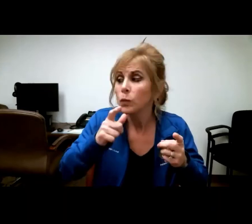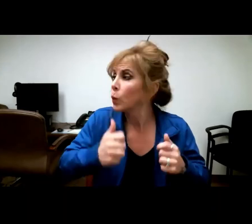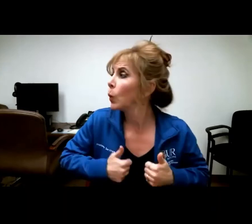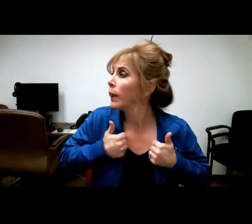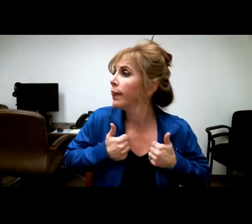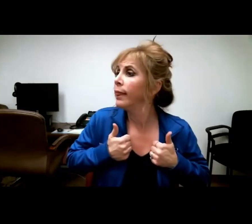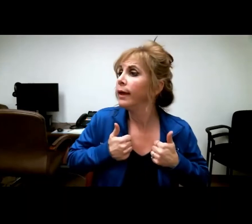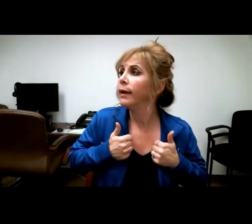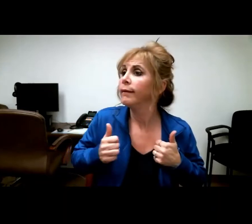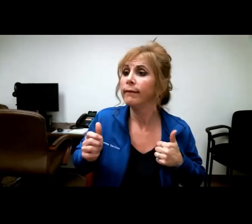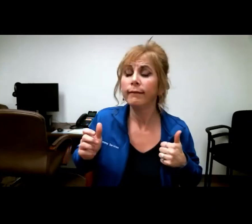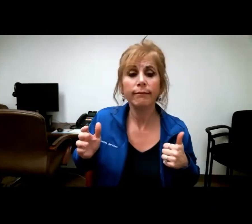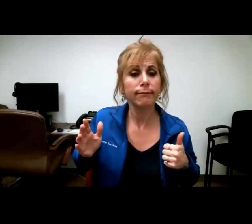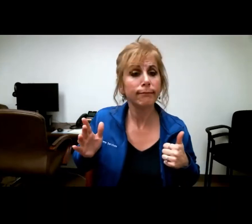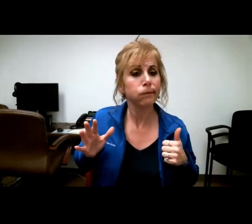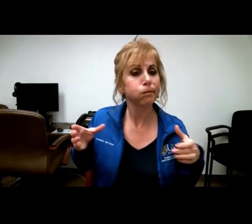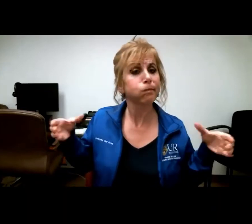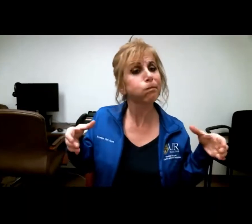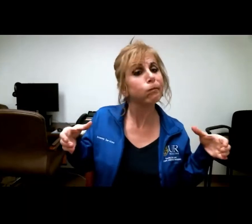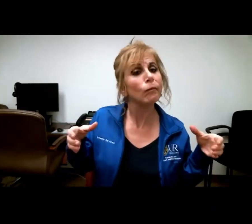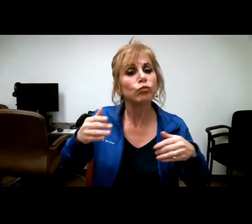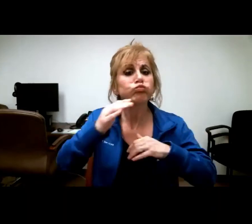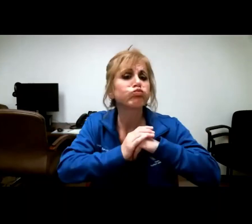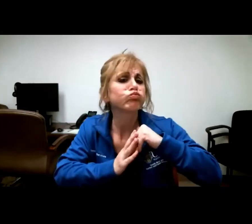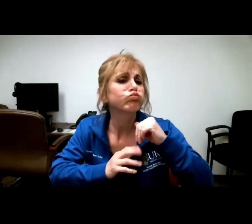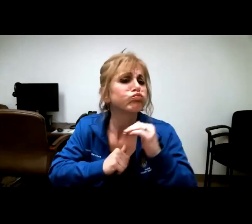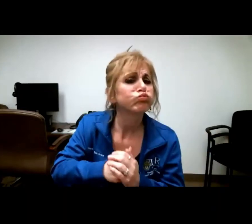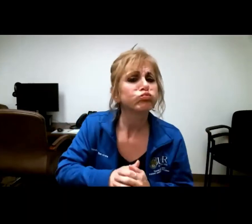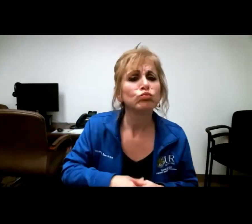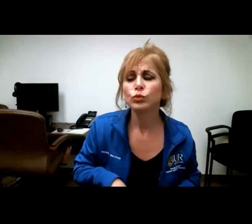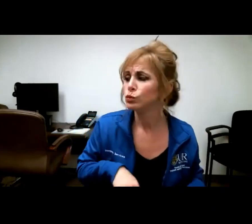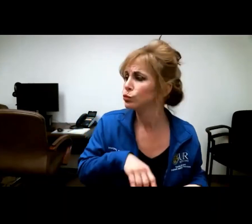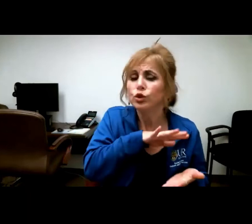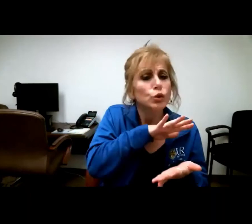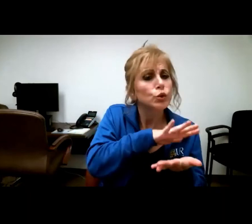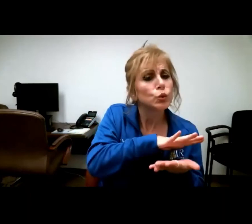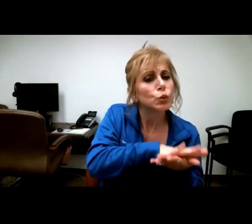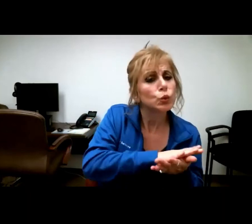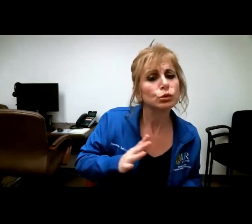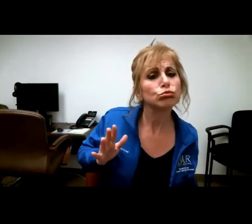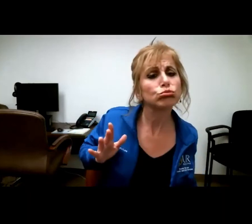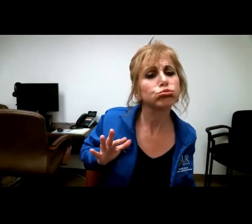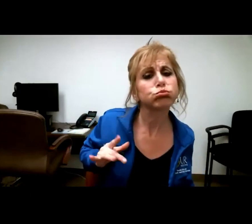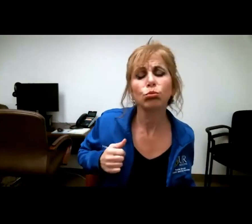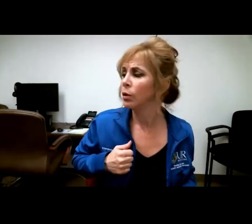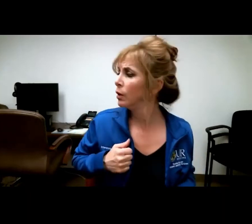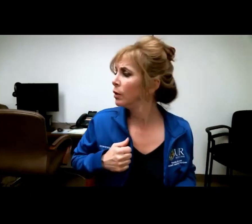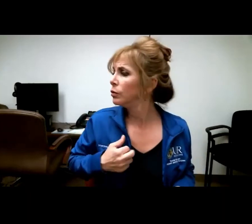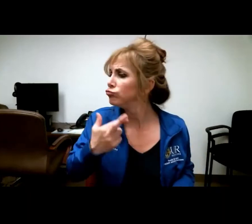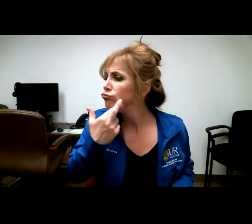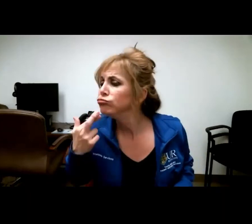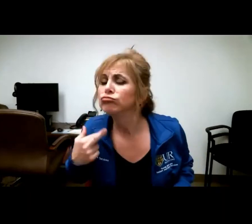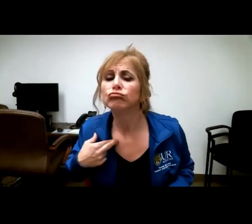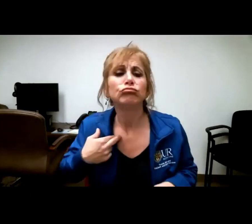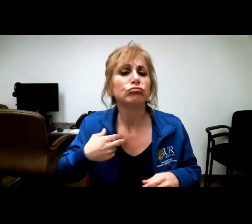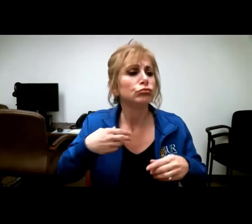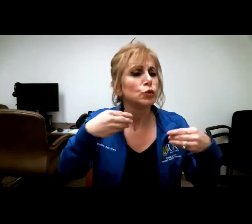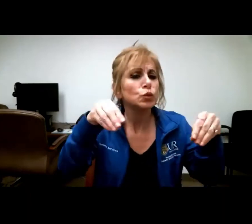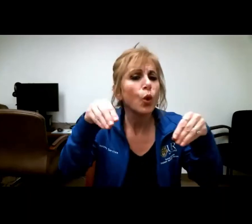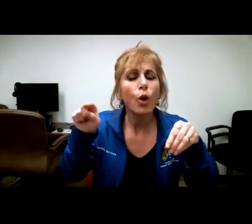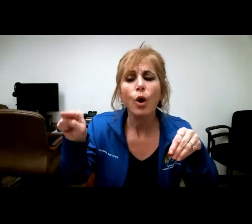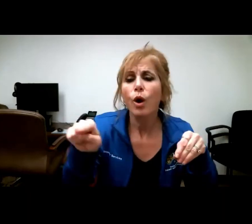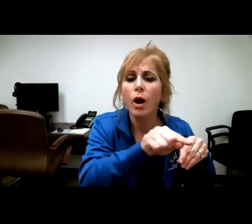how segregated neighborhoods and schools limit opportunities that are foundational to a child's future wealth and